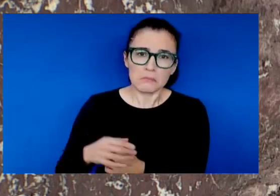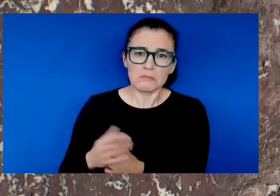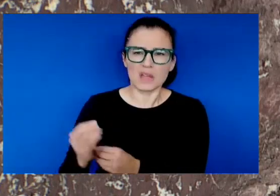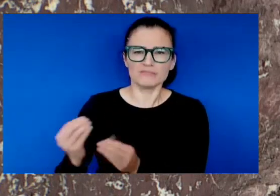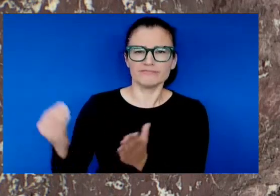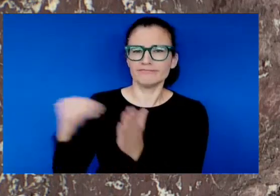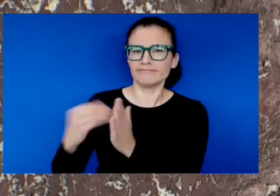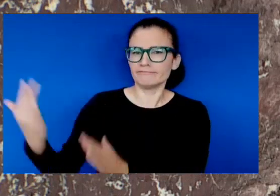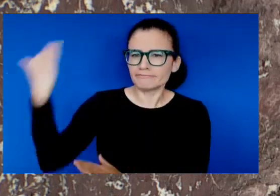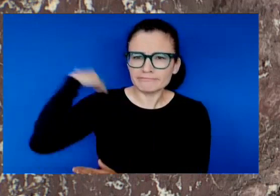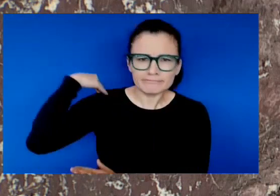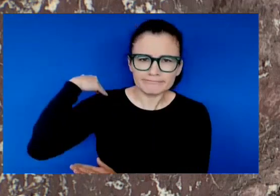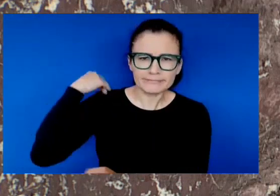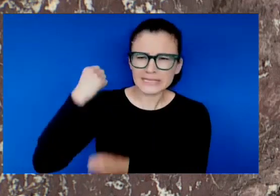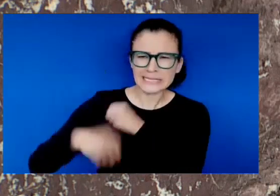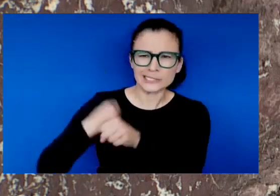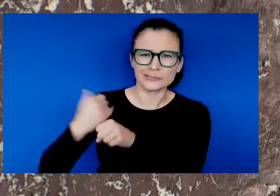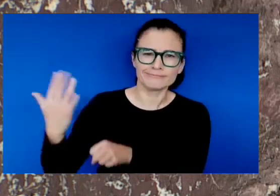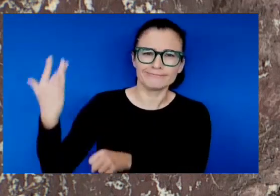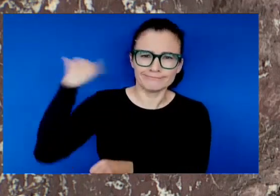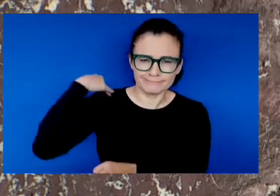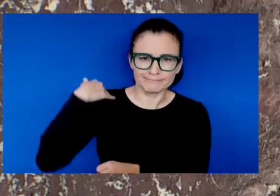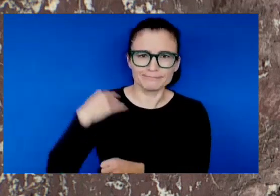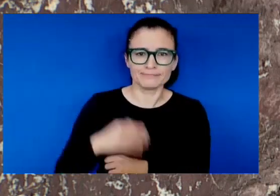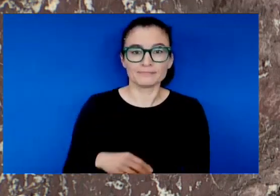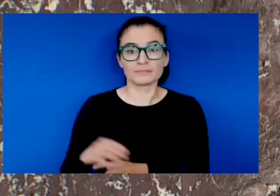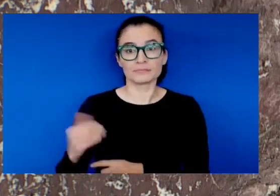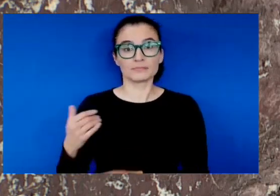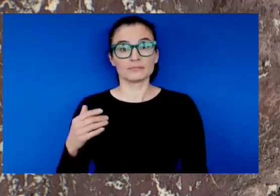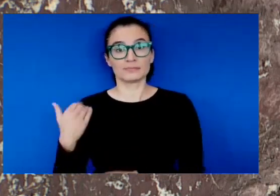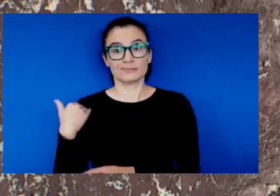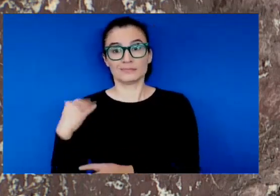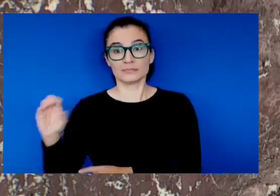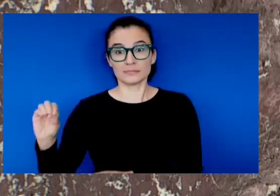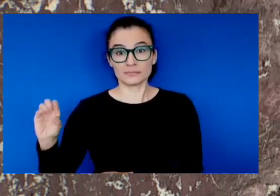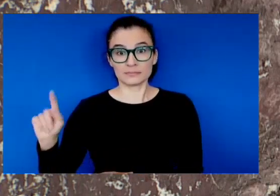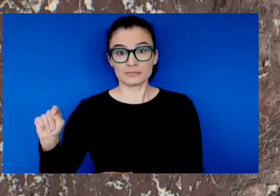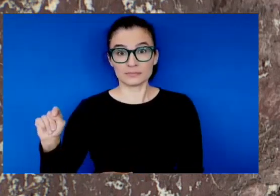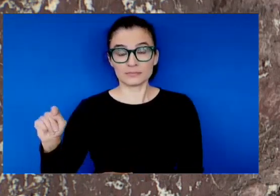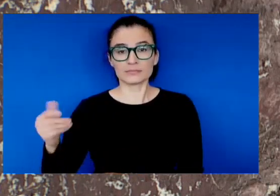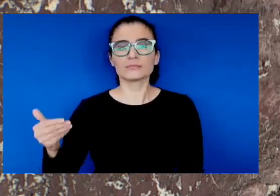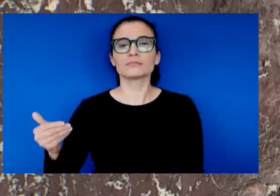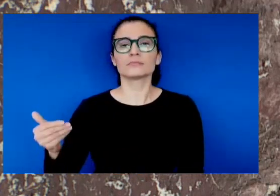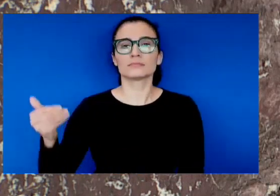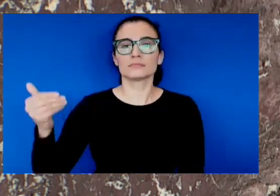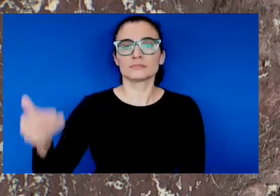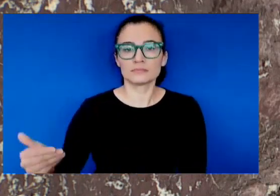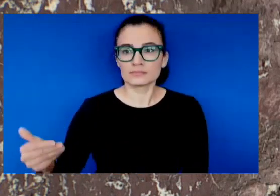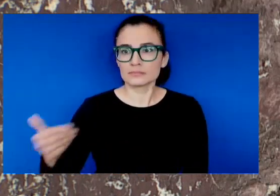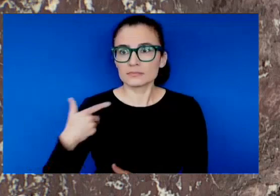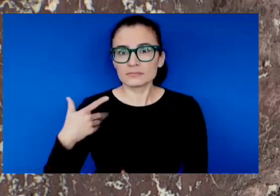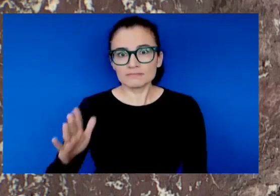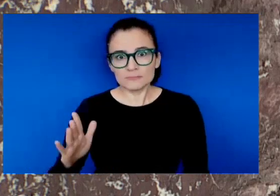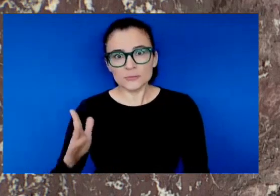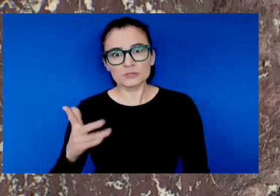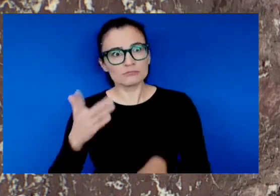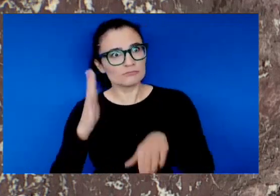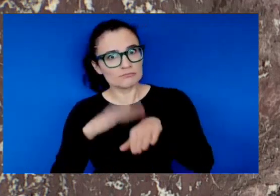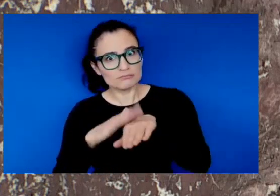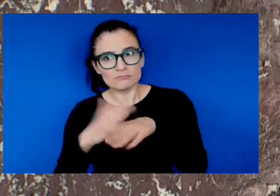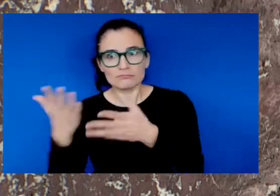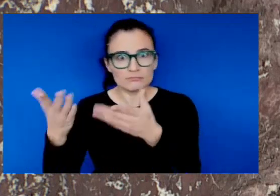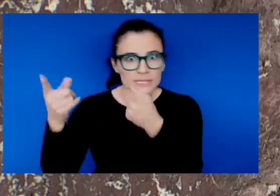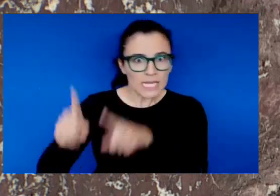the warnings of the member from Coquitlam-Millardville directly to the Premier and this government about the rise. The surge